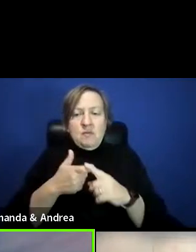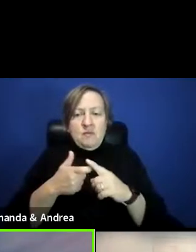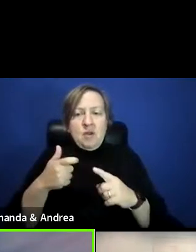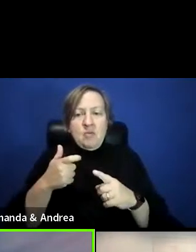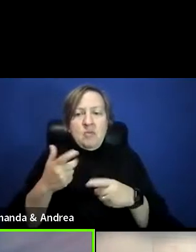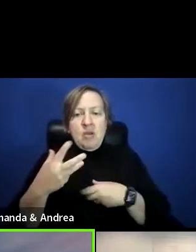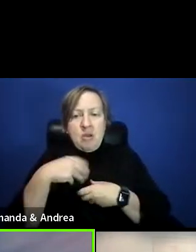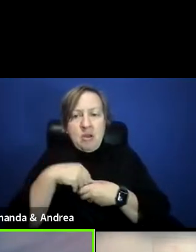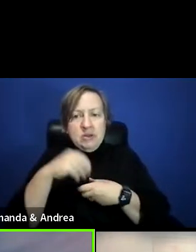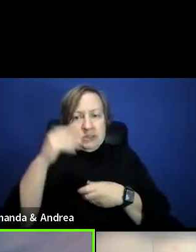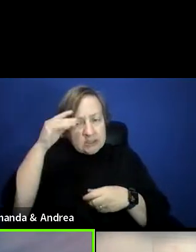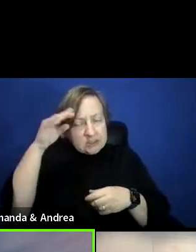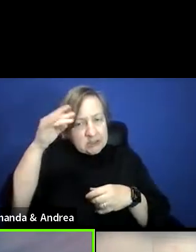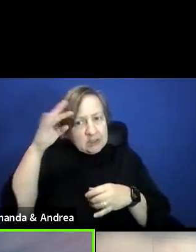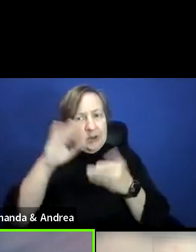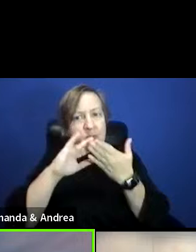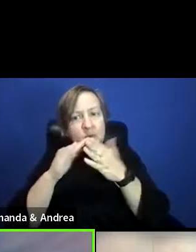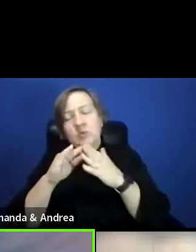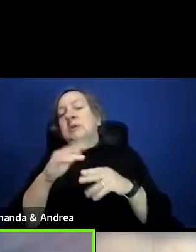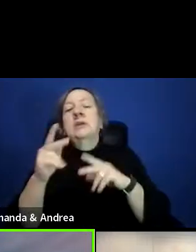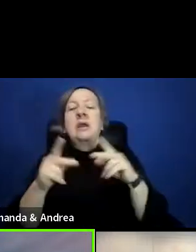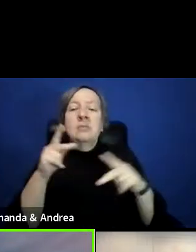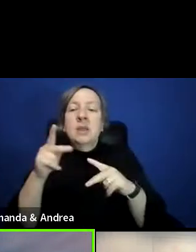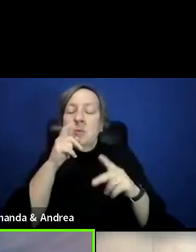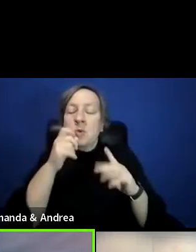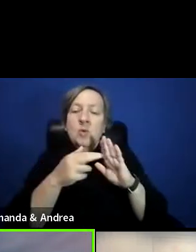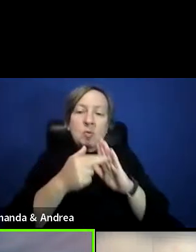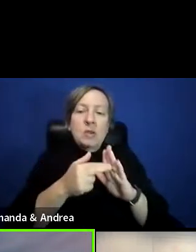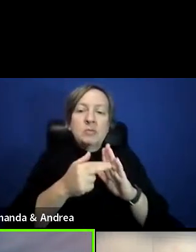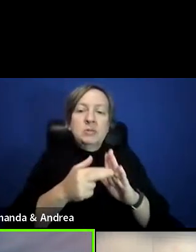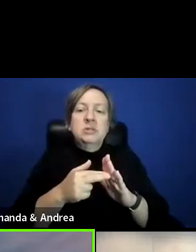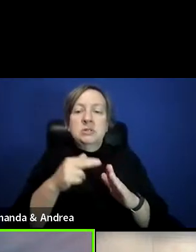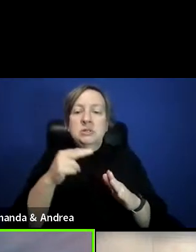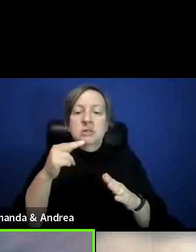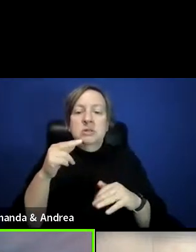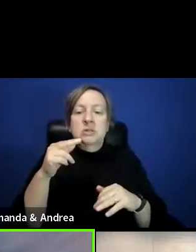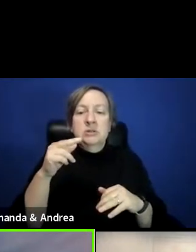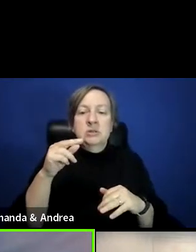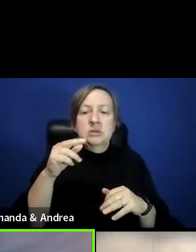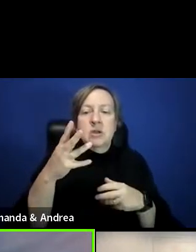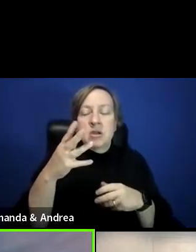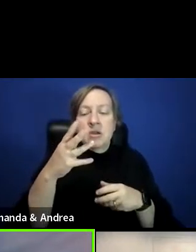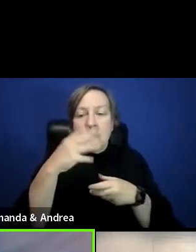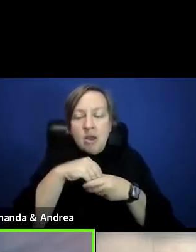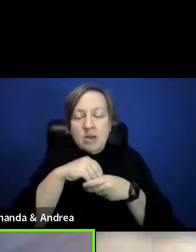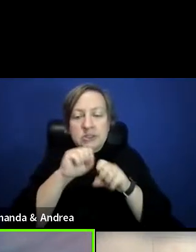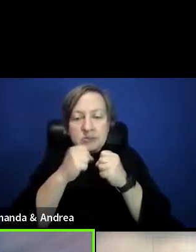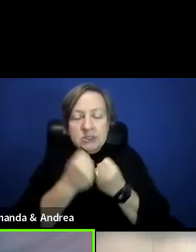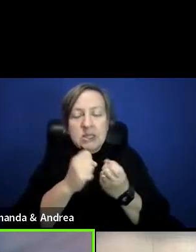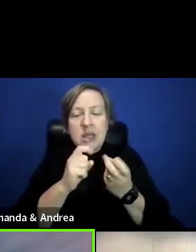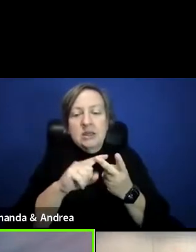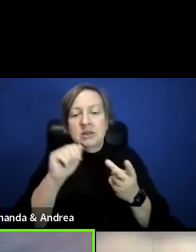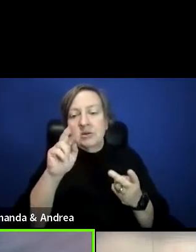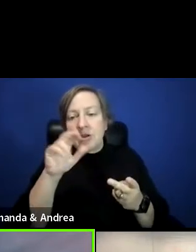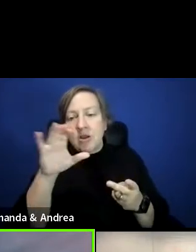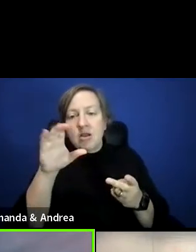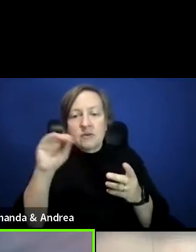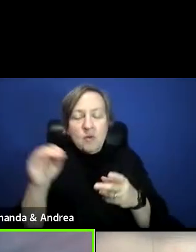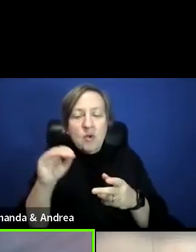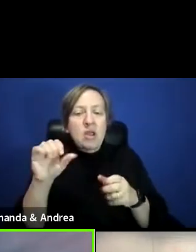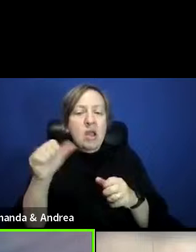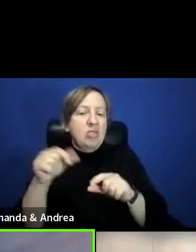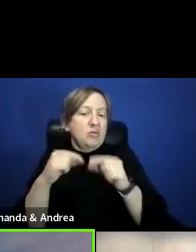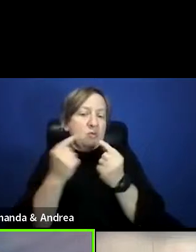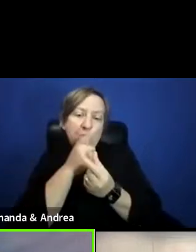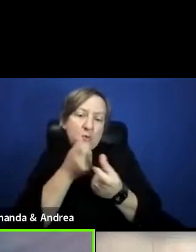community, and folks that were, representing the Autism Society, ARC of Oregon, and other groups that supported those needs.